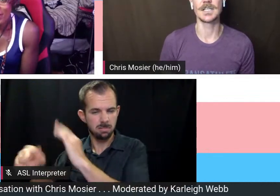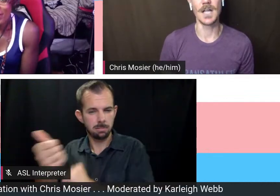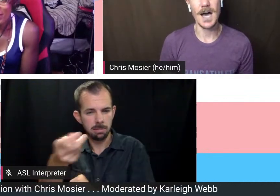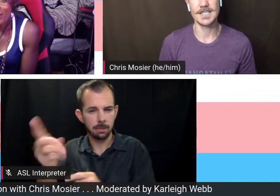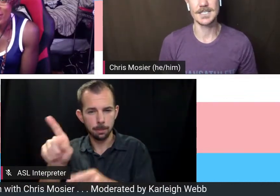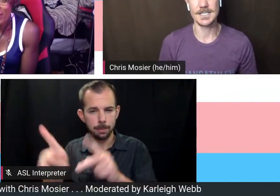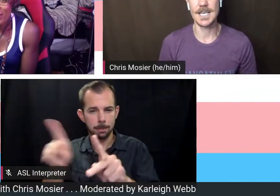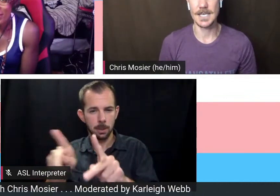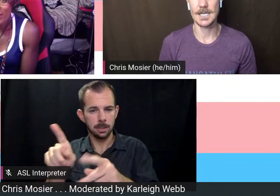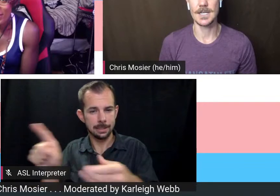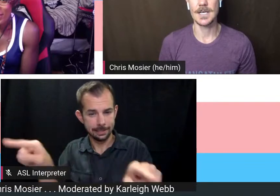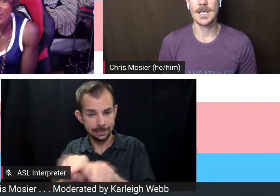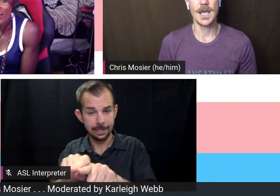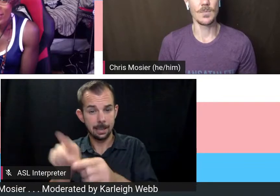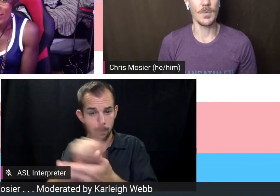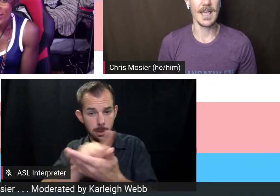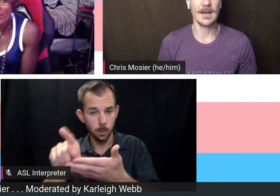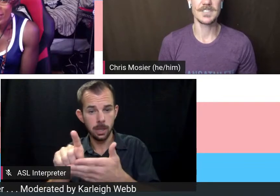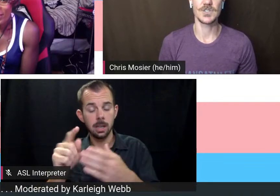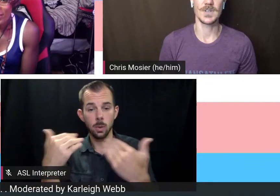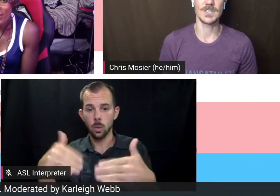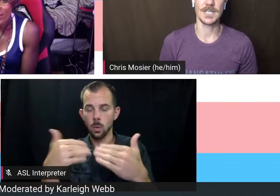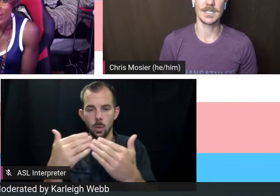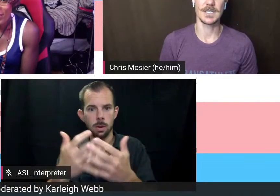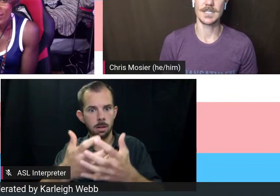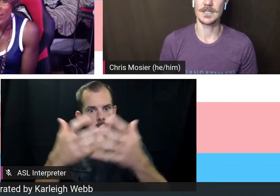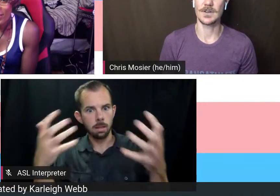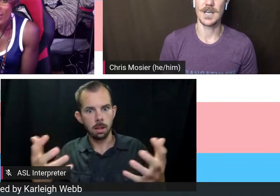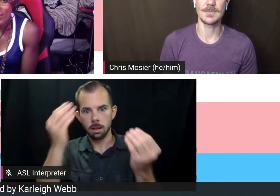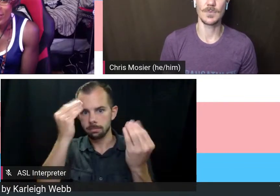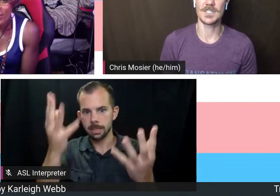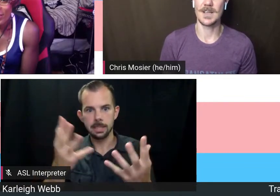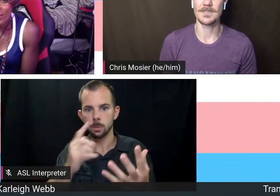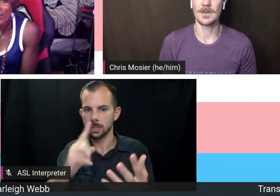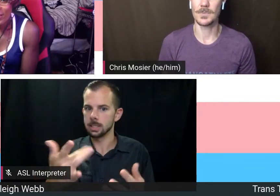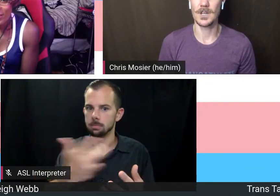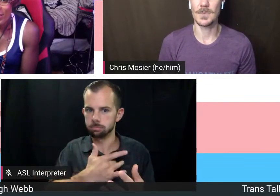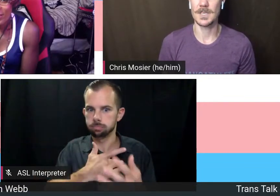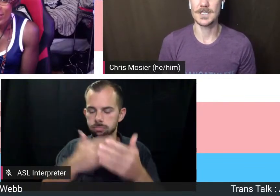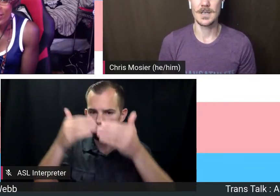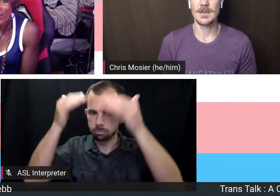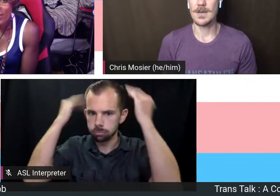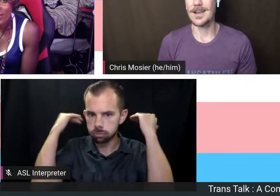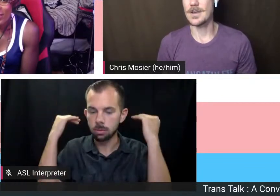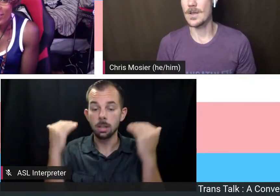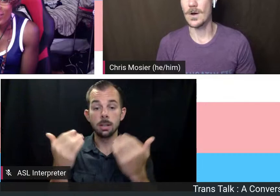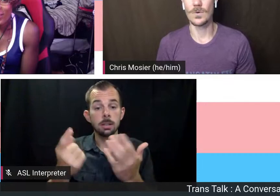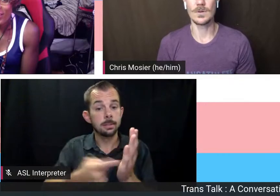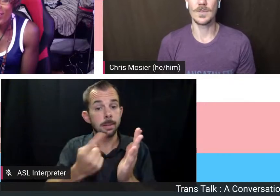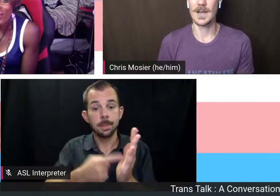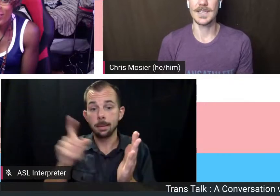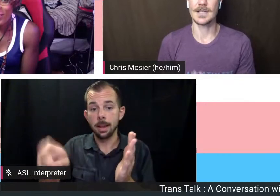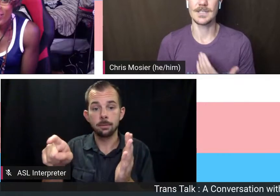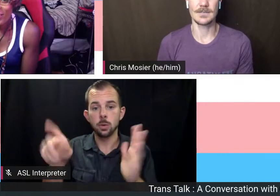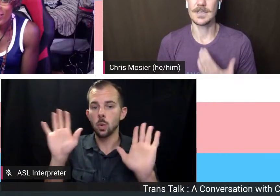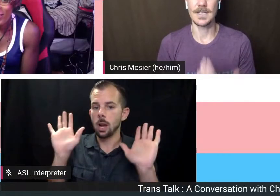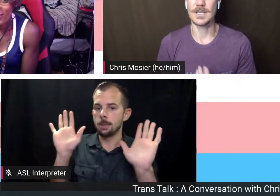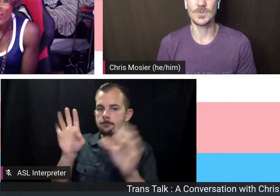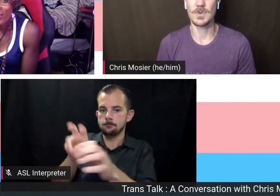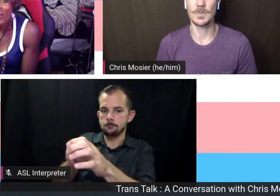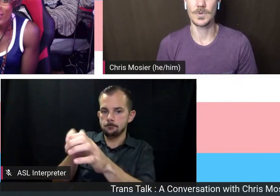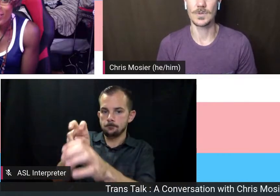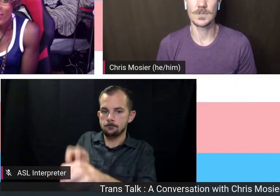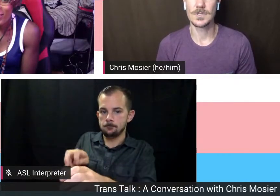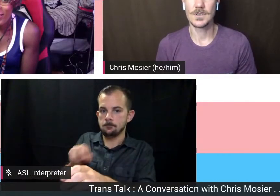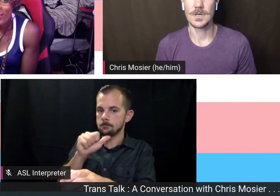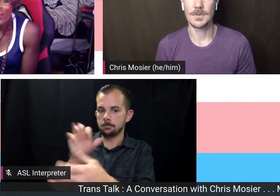it is a lot to take in. And when we have situations like this, like there are times that we just have to unplug, because I know that I can't engage